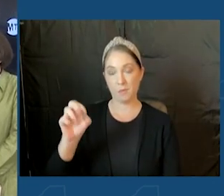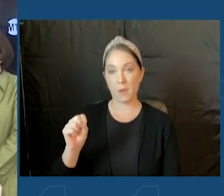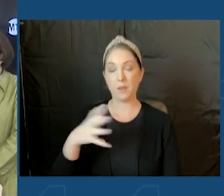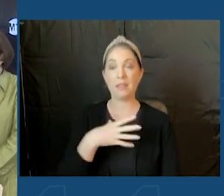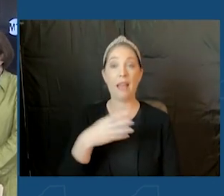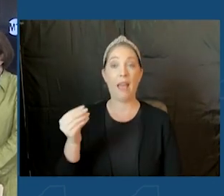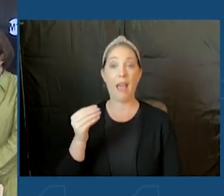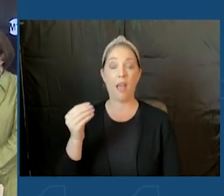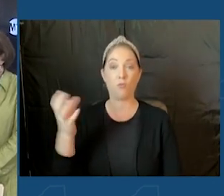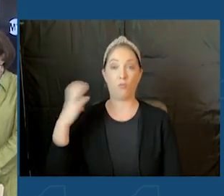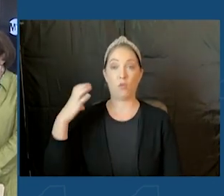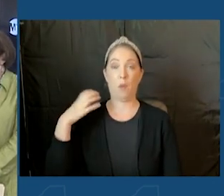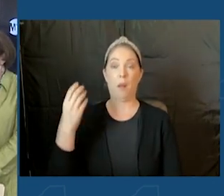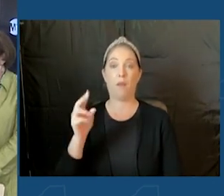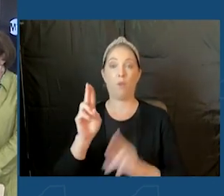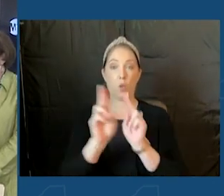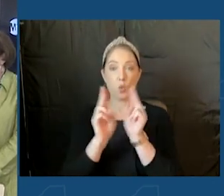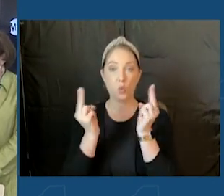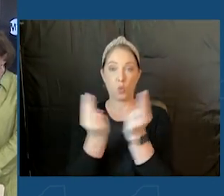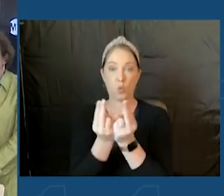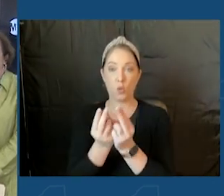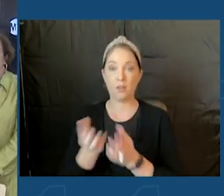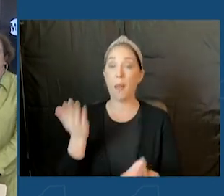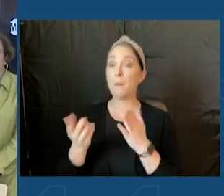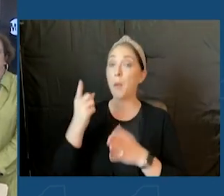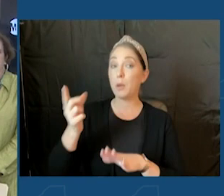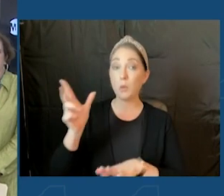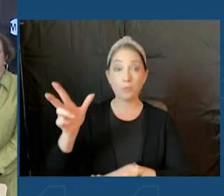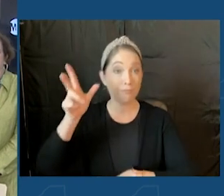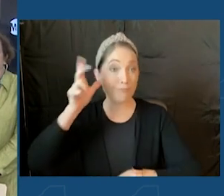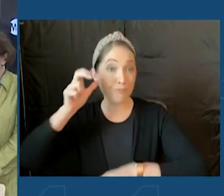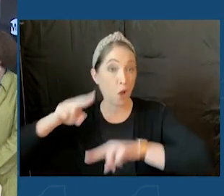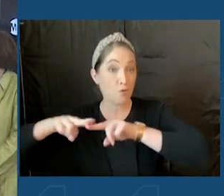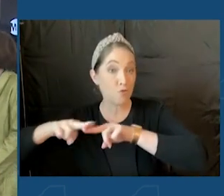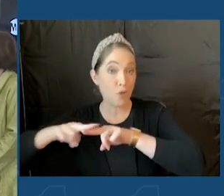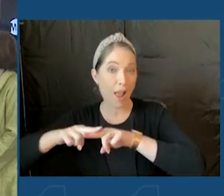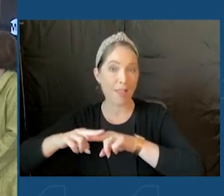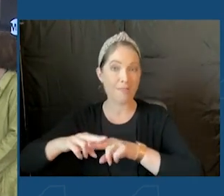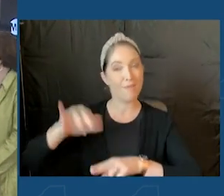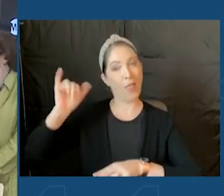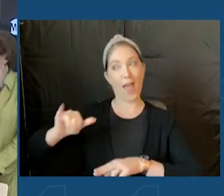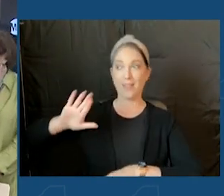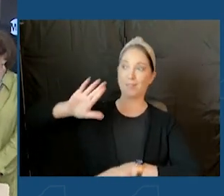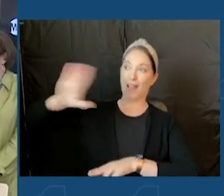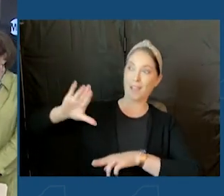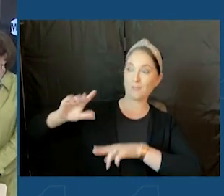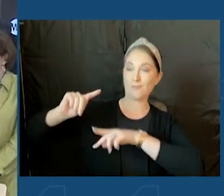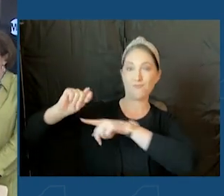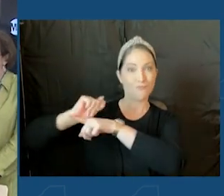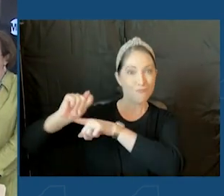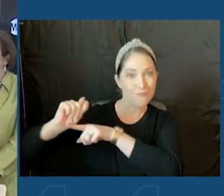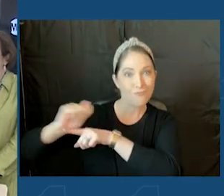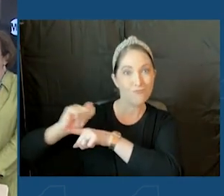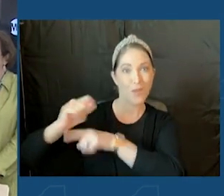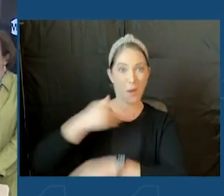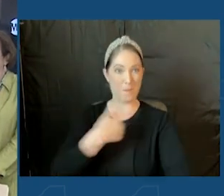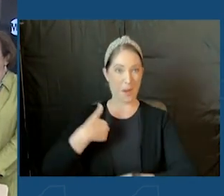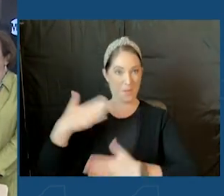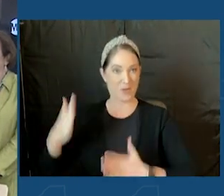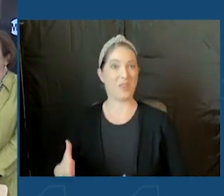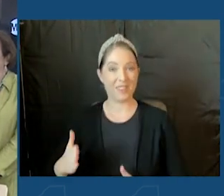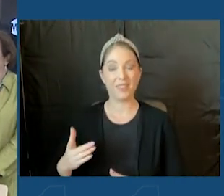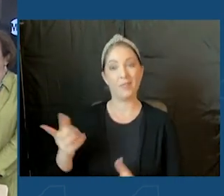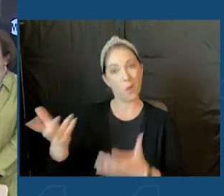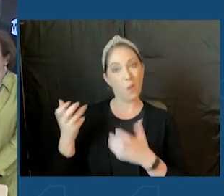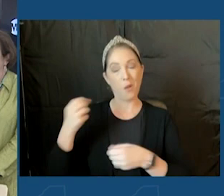doing all the work right now. You may hear a train come through. That is Anthony's members training on this to make sure that we are prepared for